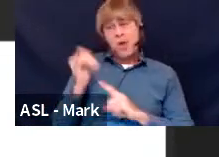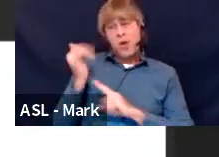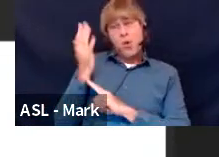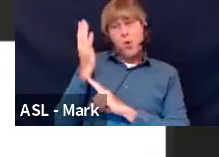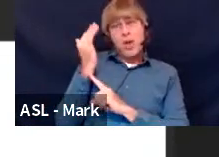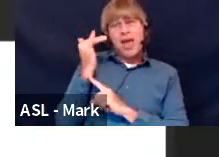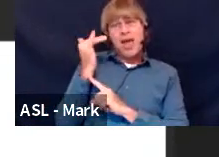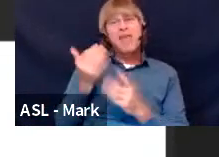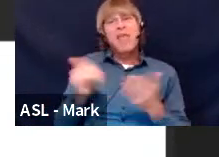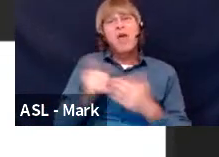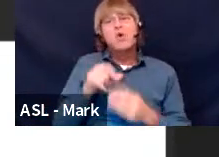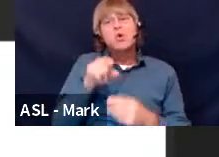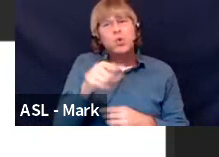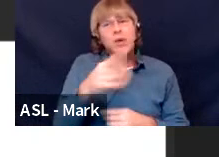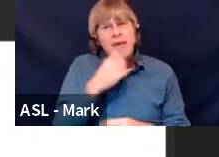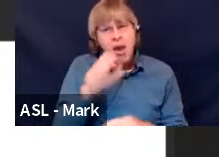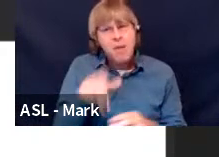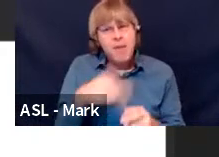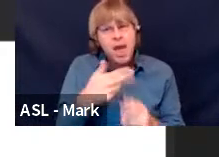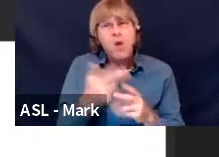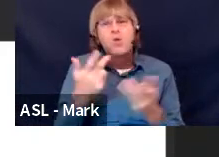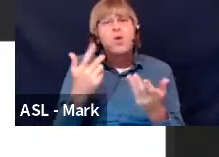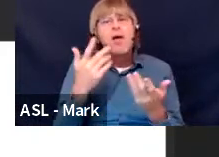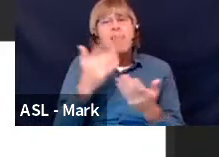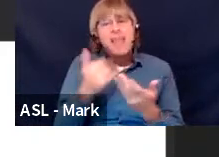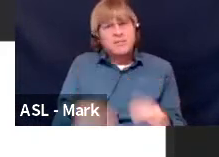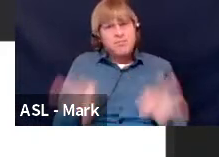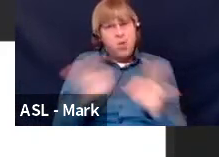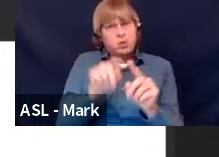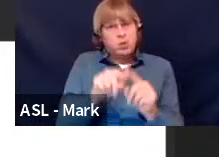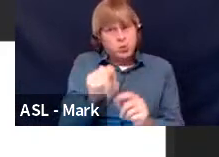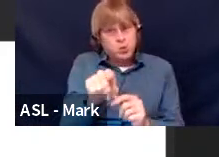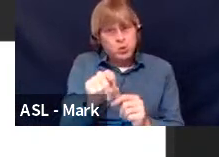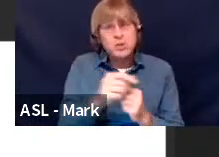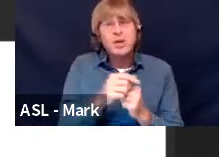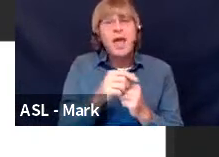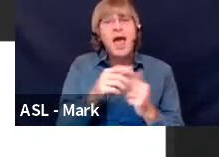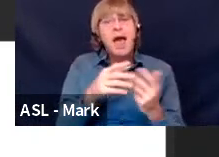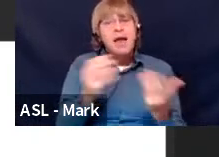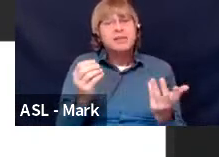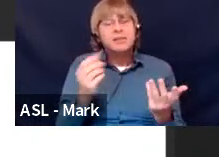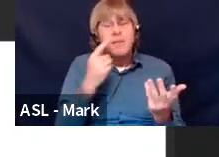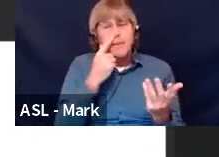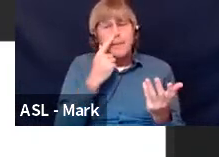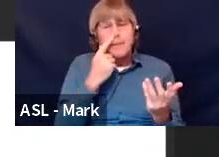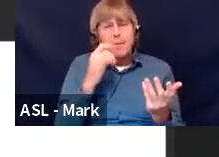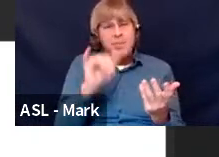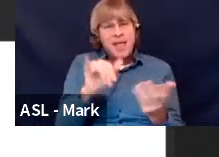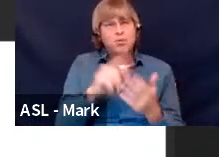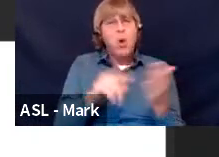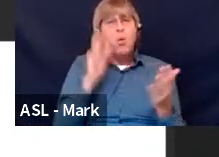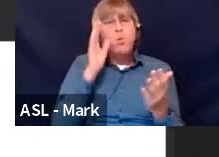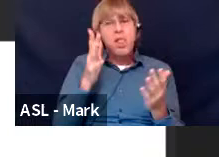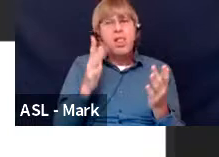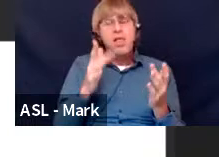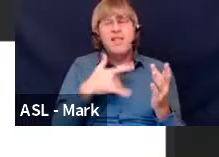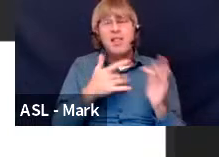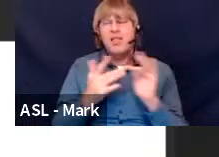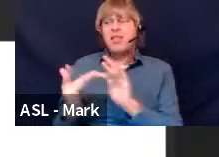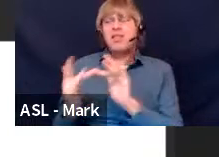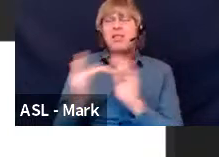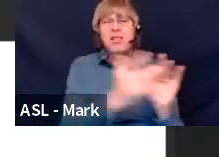is the things that you care about, the things that matter to you, and that's what's going to really connect with